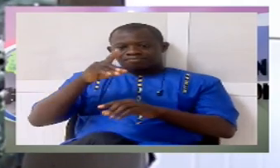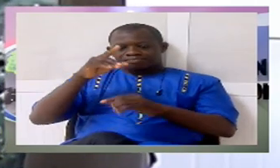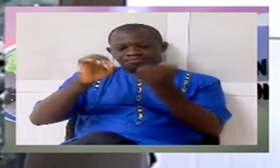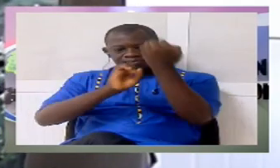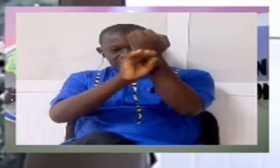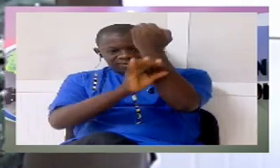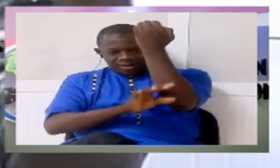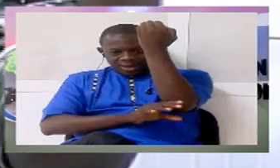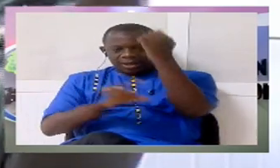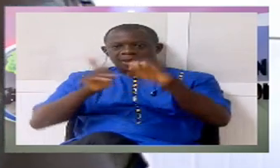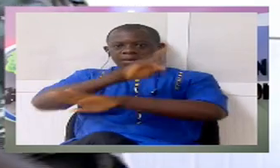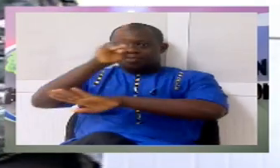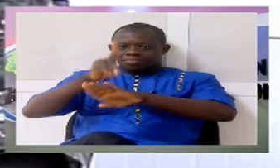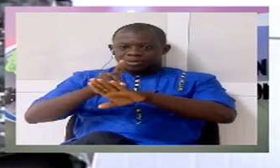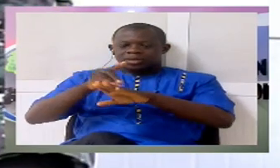if we are at the traffic light,